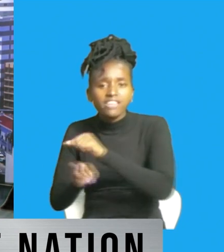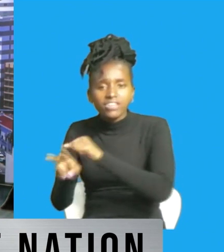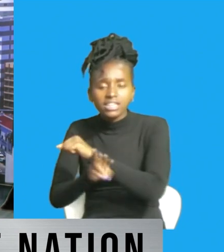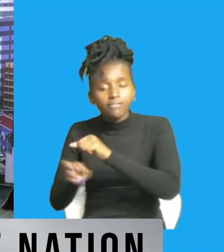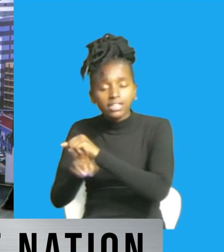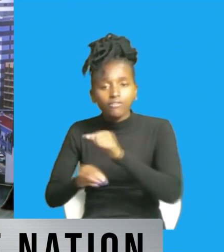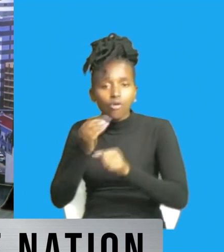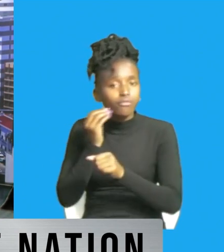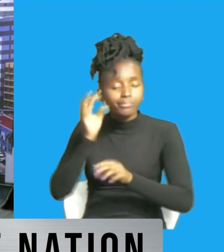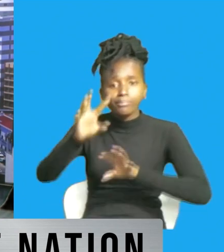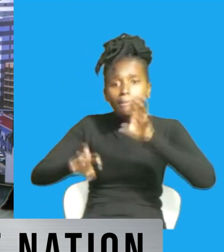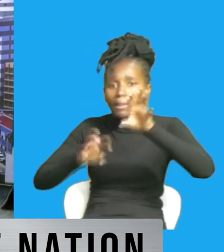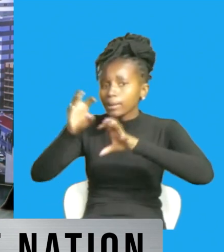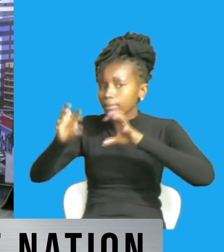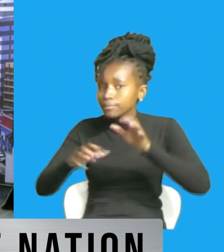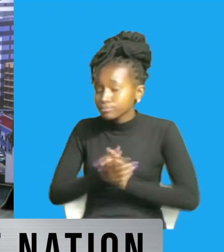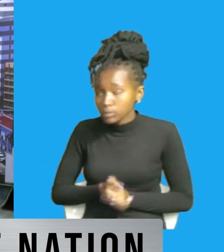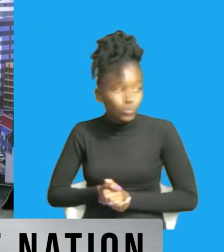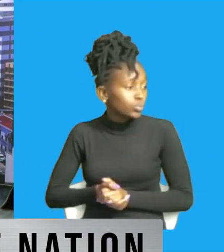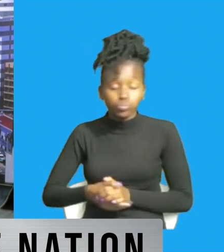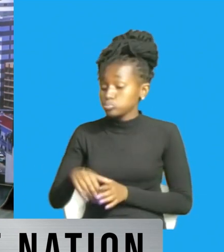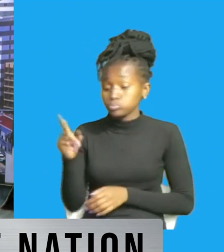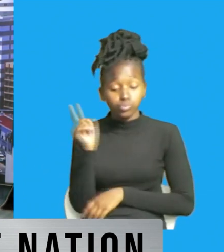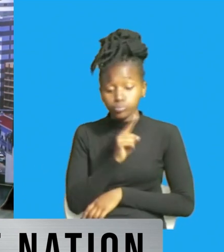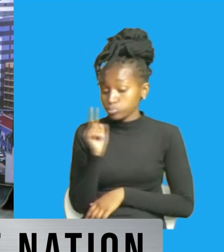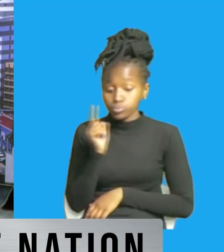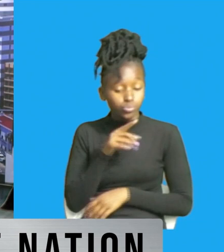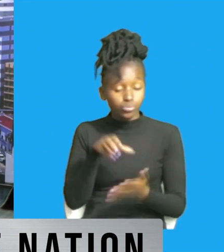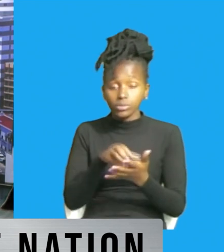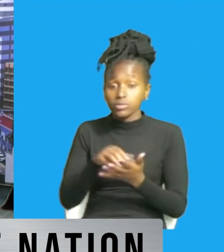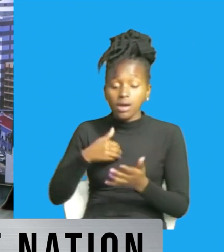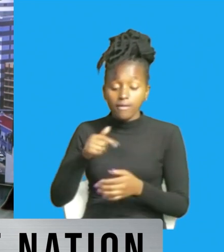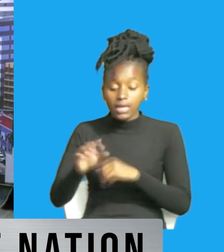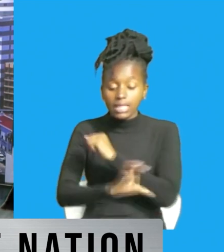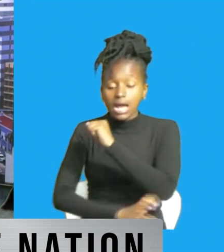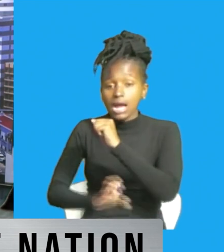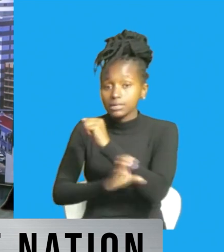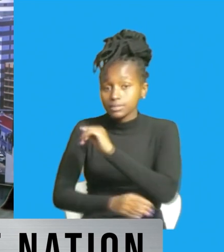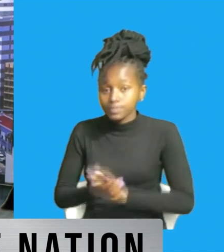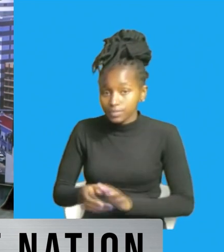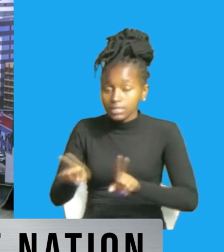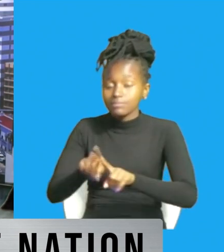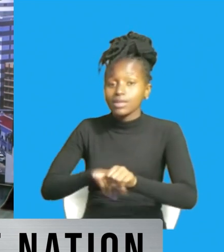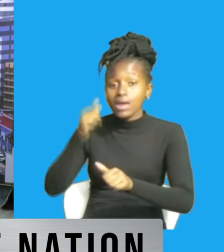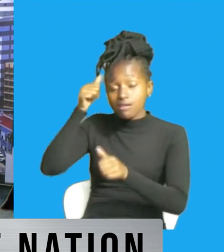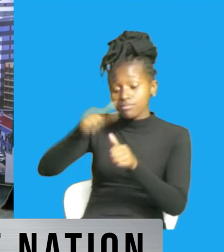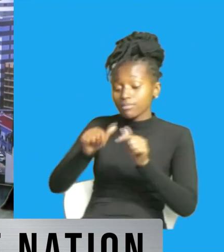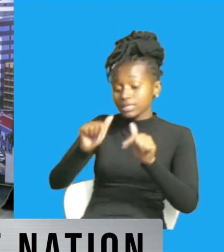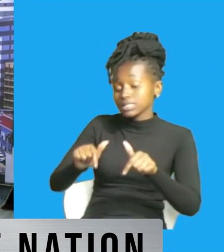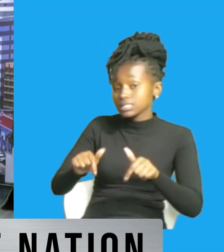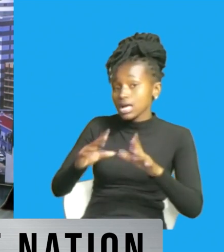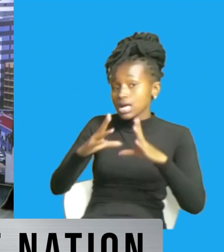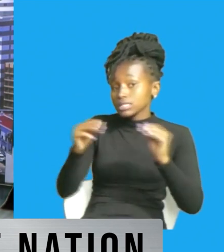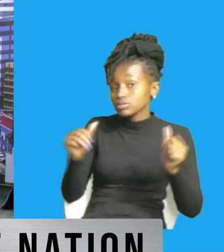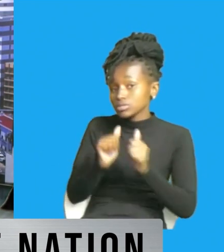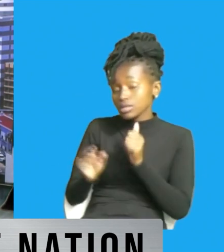country. Right. I remember the president once said that, and I remember this statement, and I hope he remembers, ya kwamba